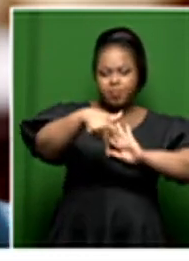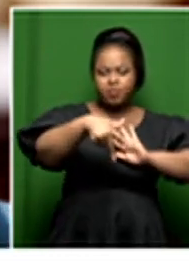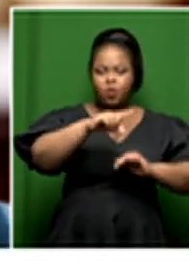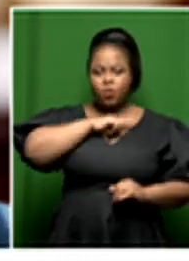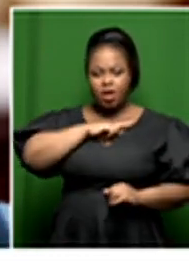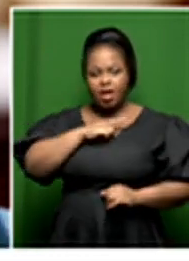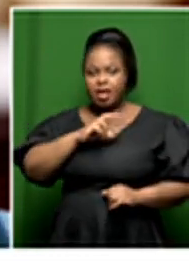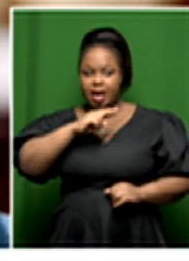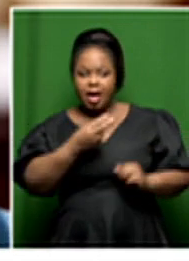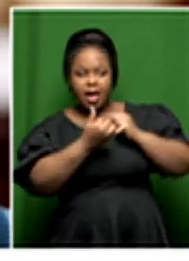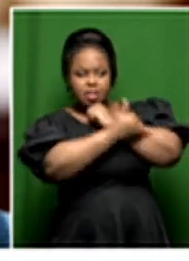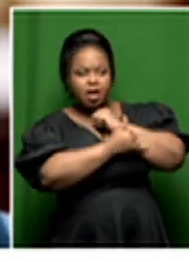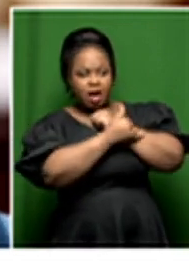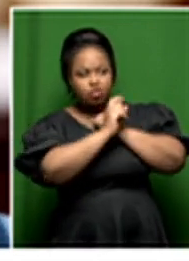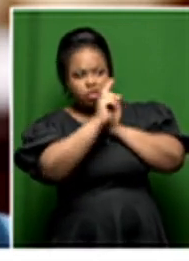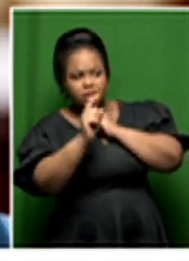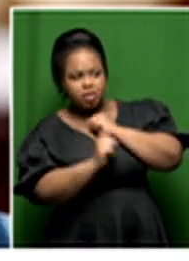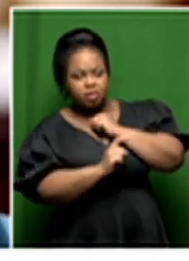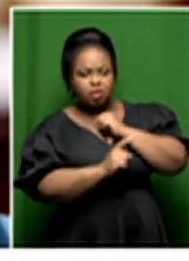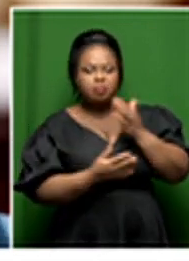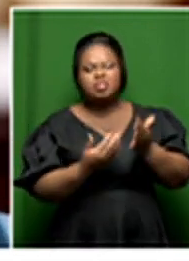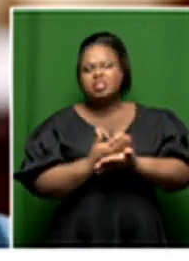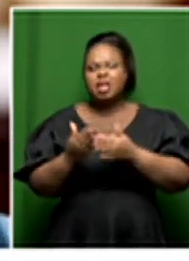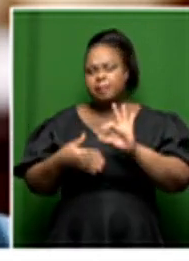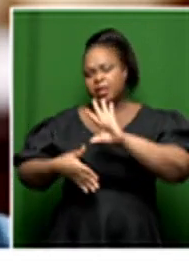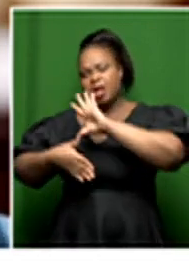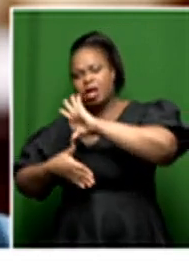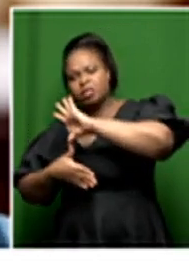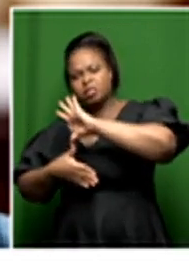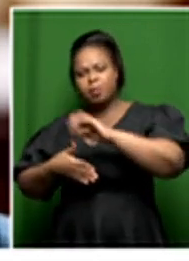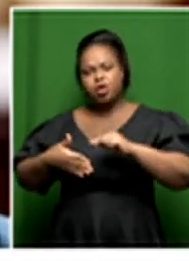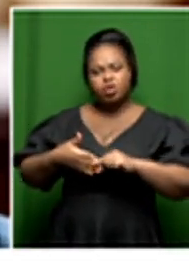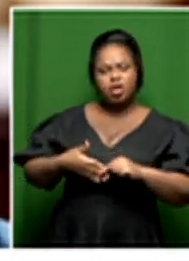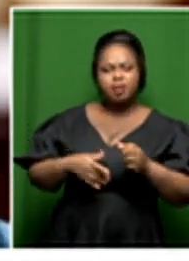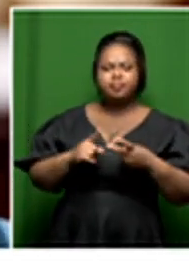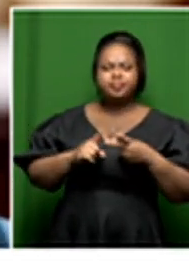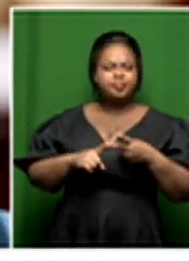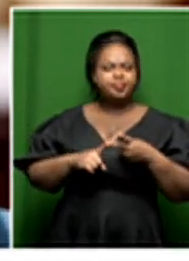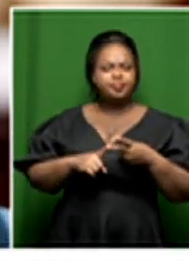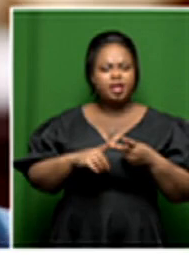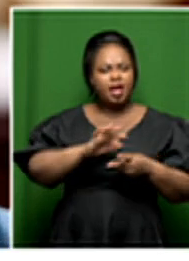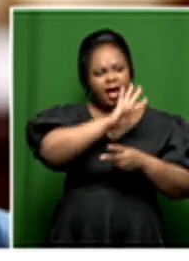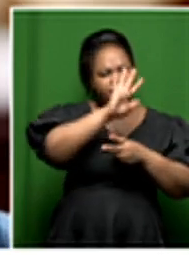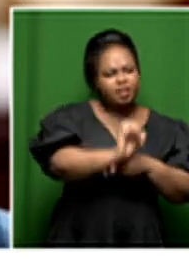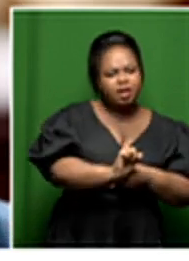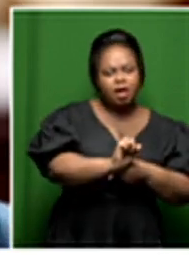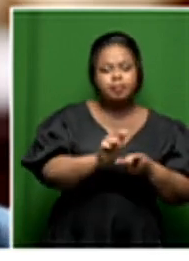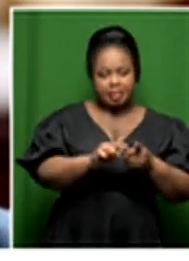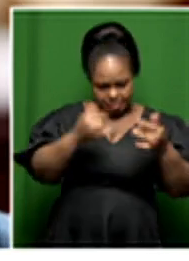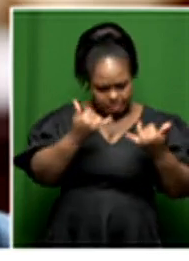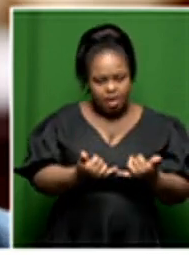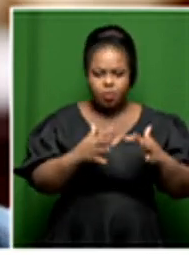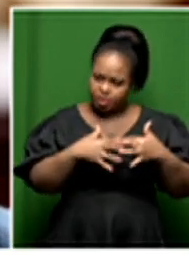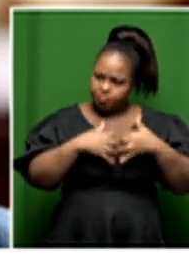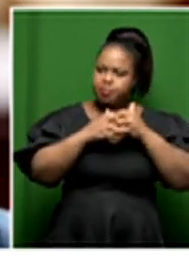developing countries, many of which in Latin America, Africa, and the Asian Pacific region, to also now initiate